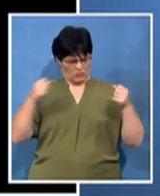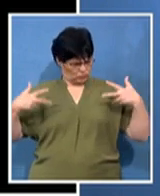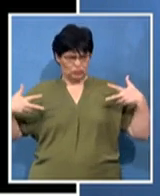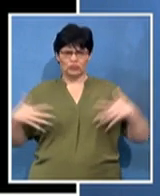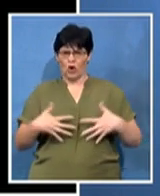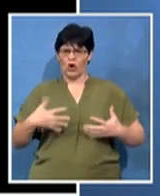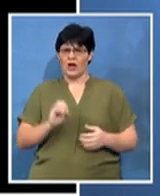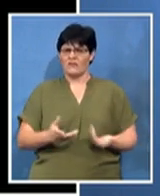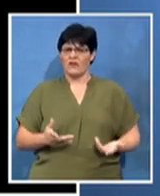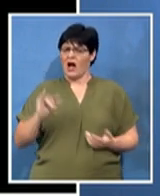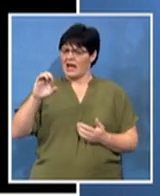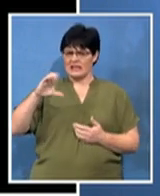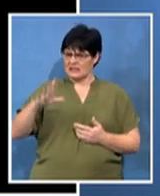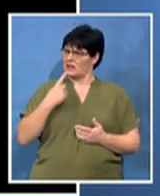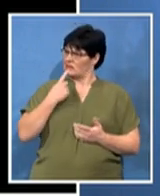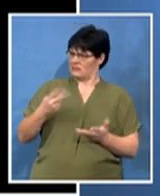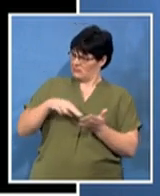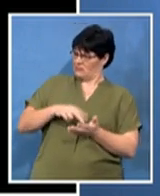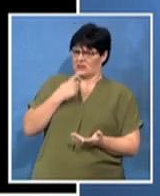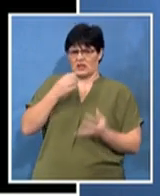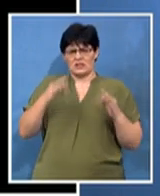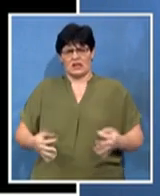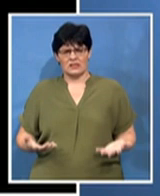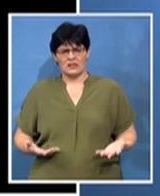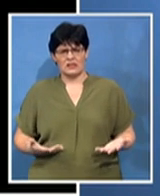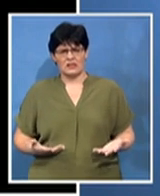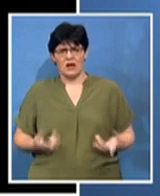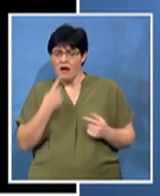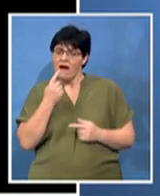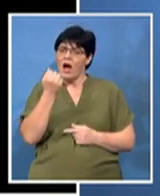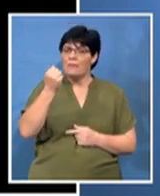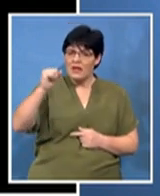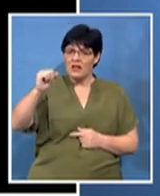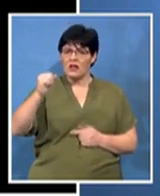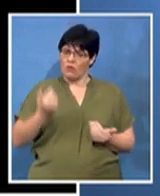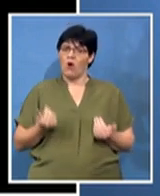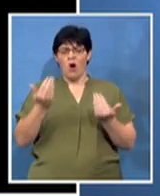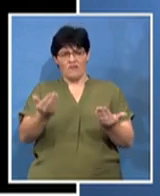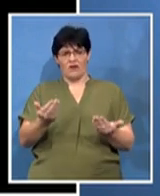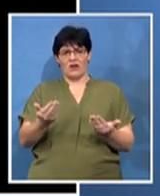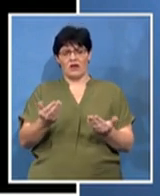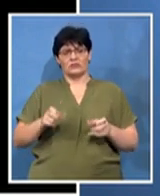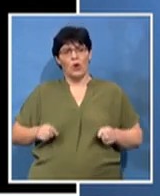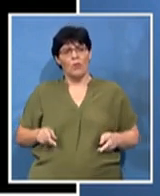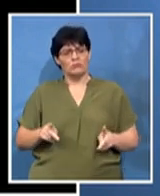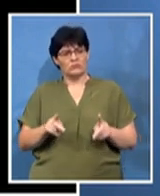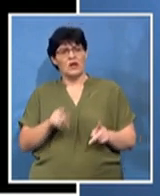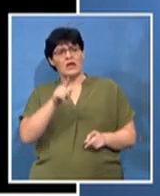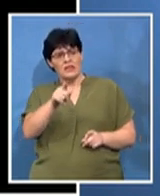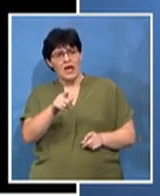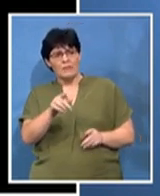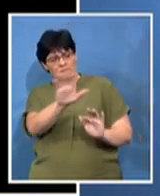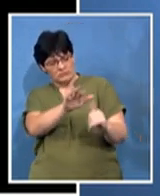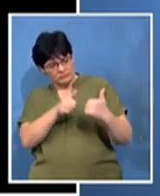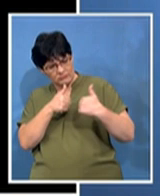we did in our appeal offer them the opportunity to sit us down and see what it is, how it is